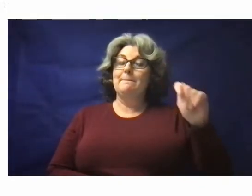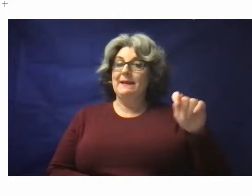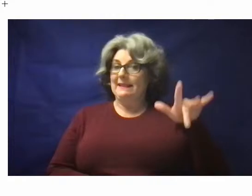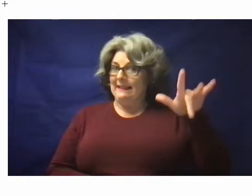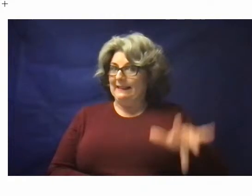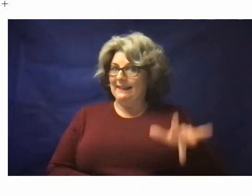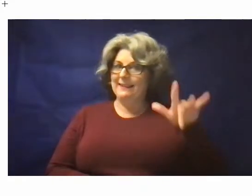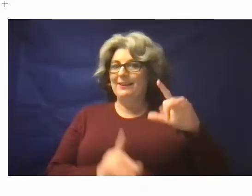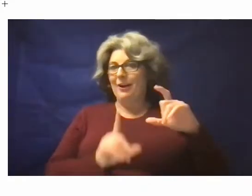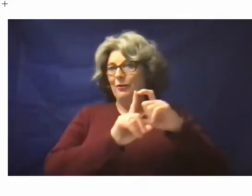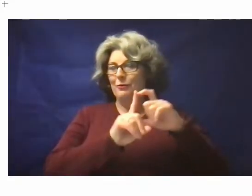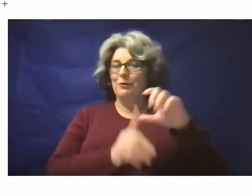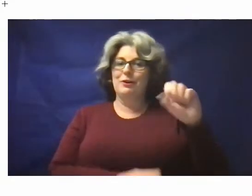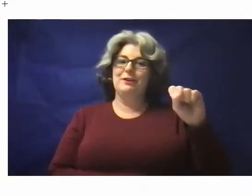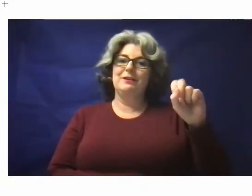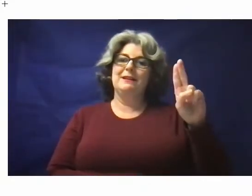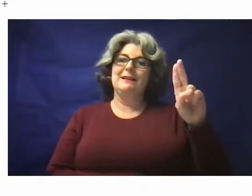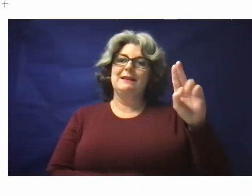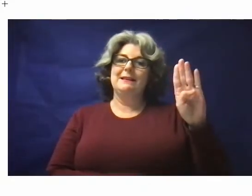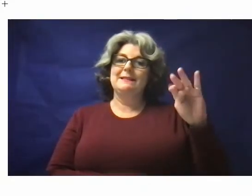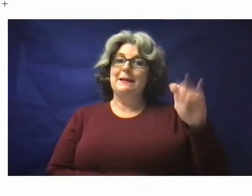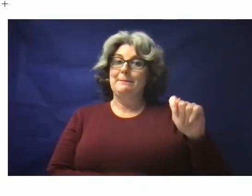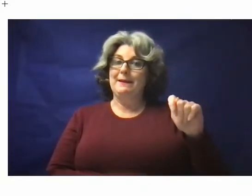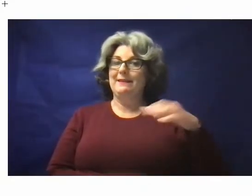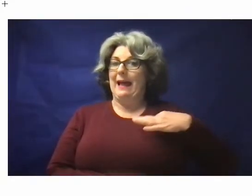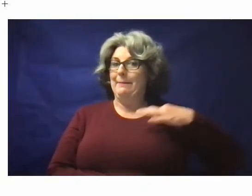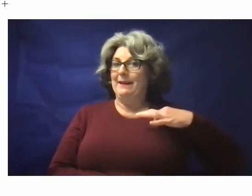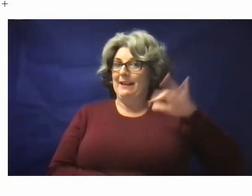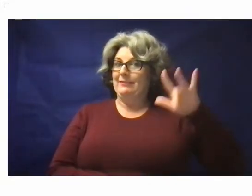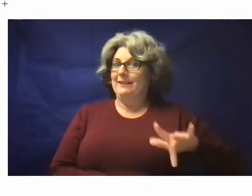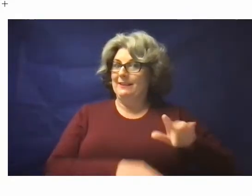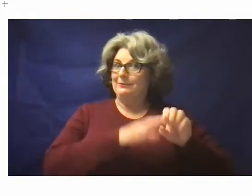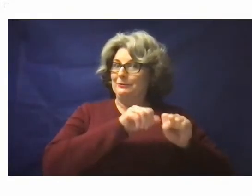Submit Application. So don't forget to do that.